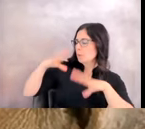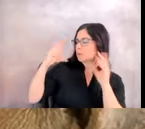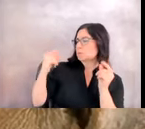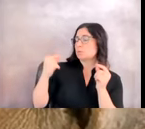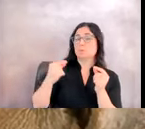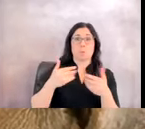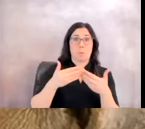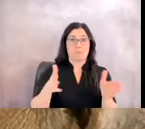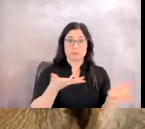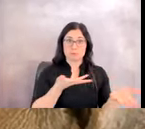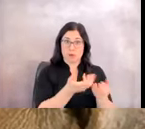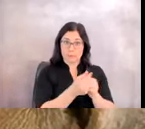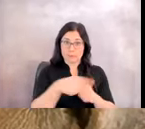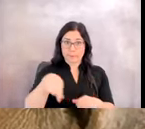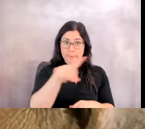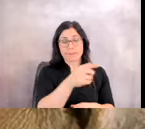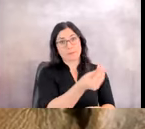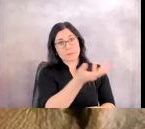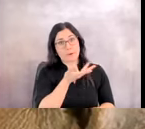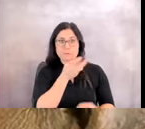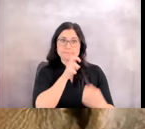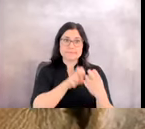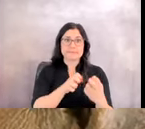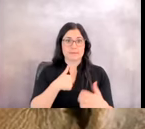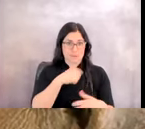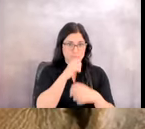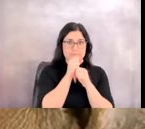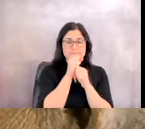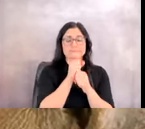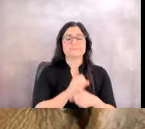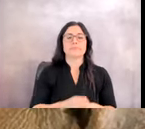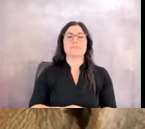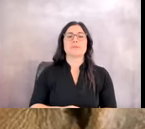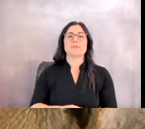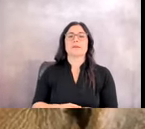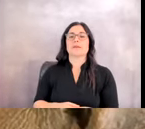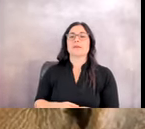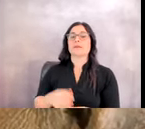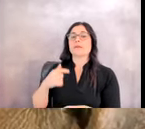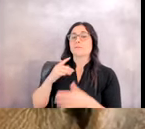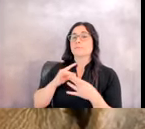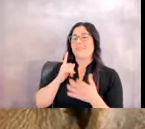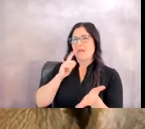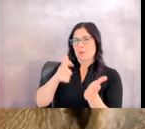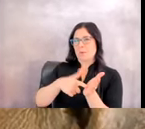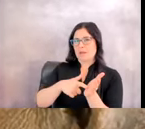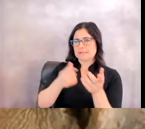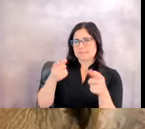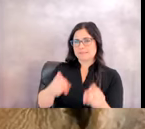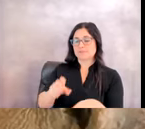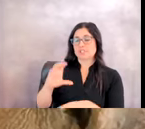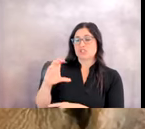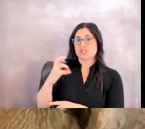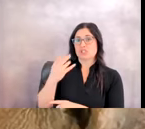talk about how to navigate that. I noticed in the chat, both Sherilyn